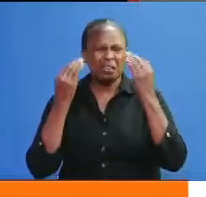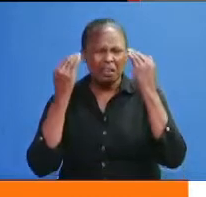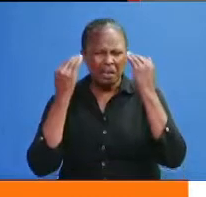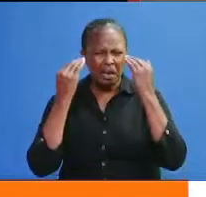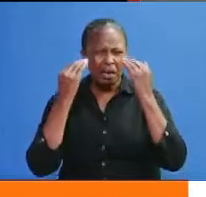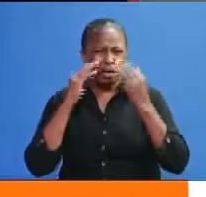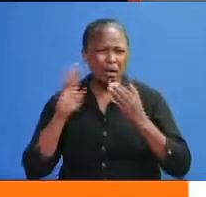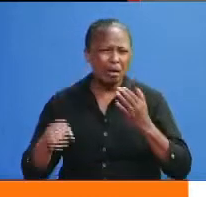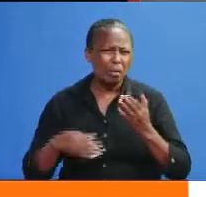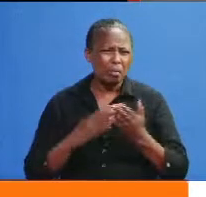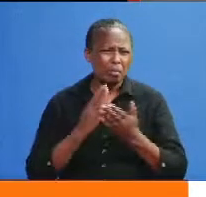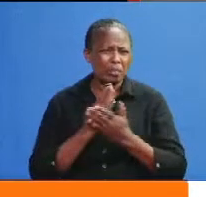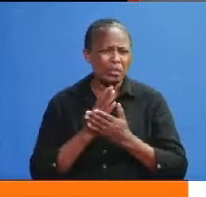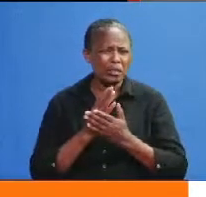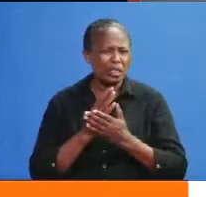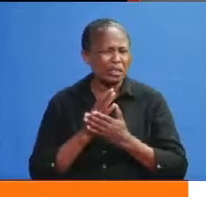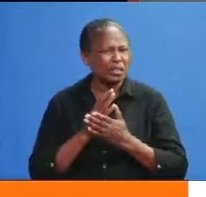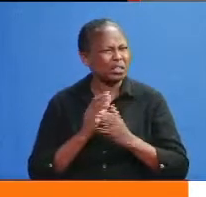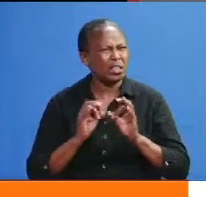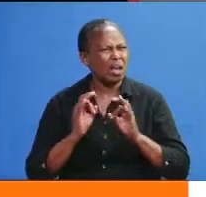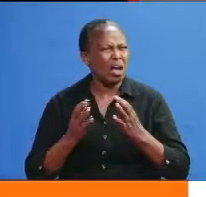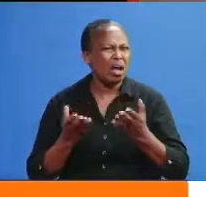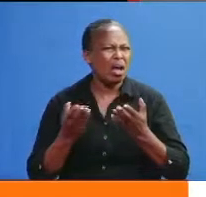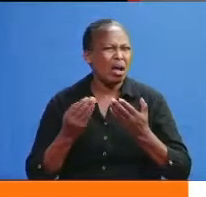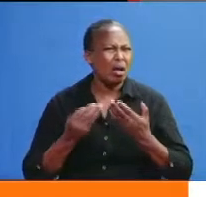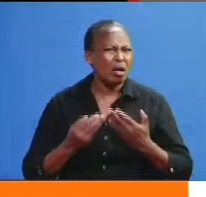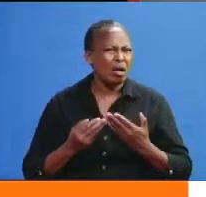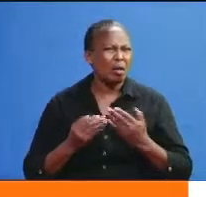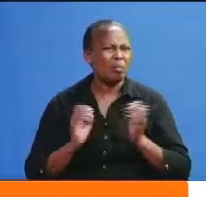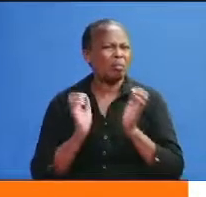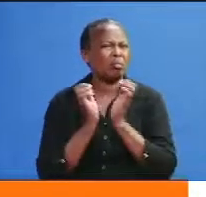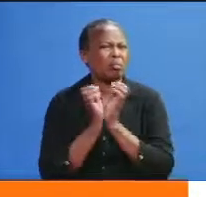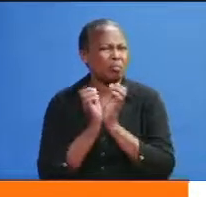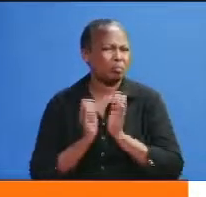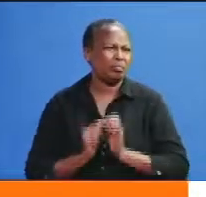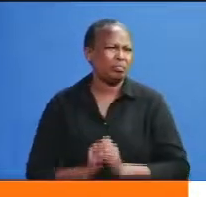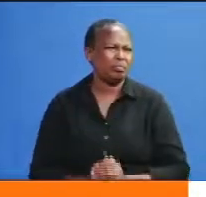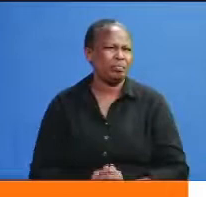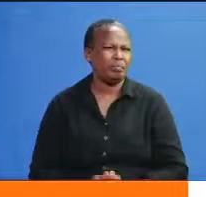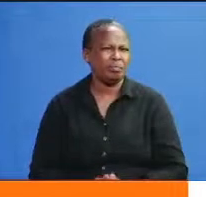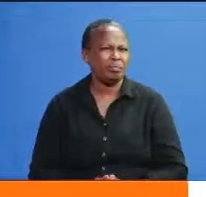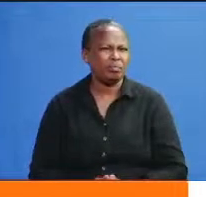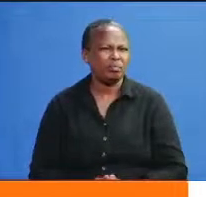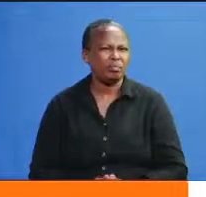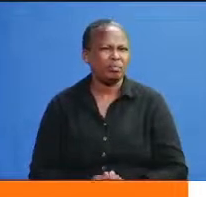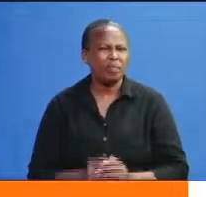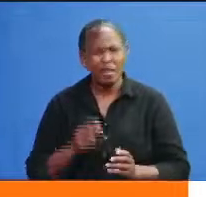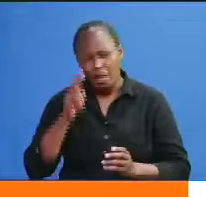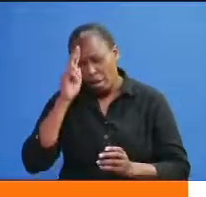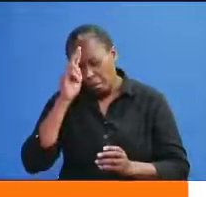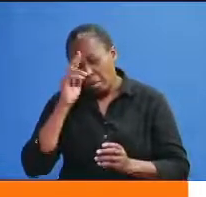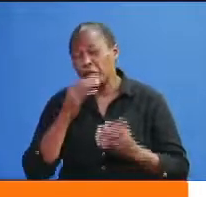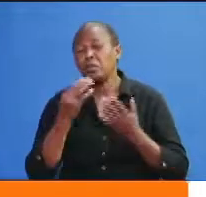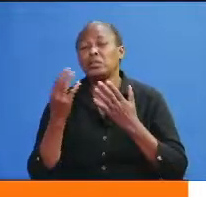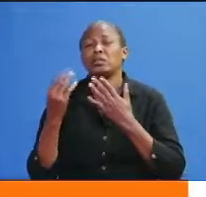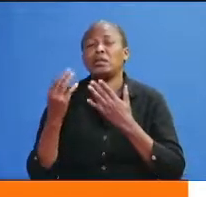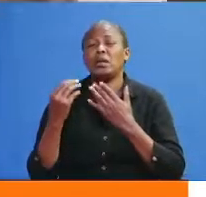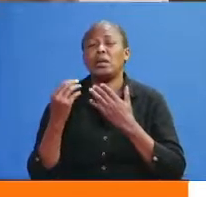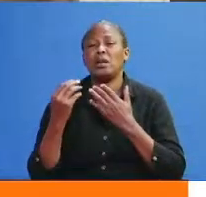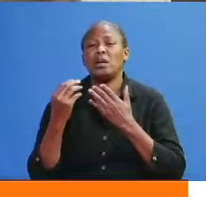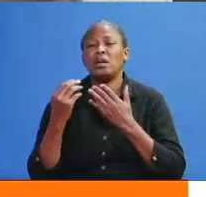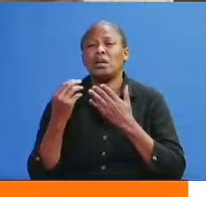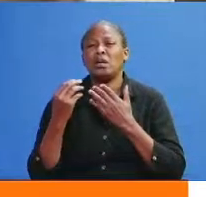and those responsible for his death brought to book." End of quote. Police are expected to conduct